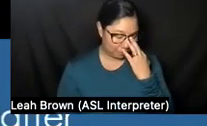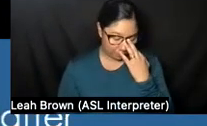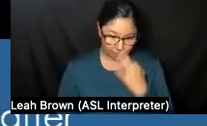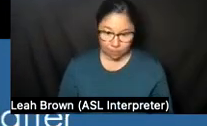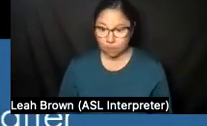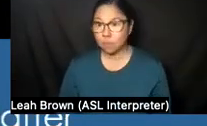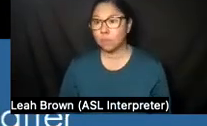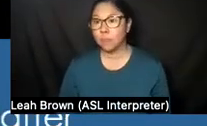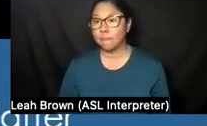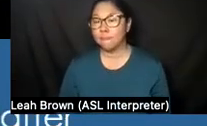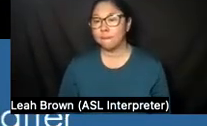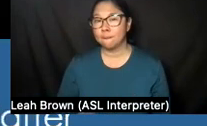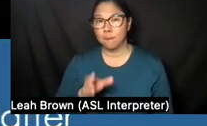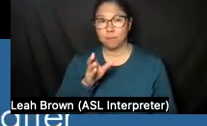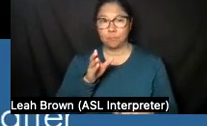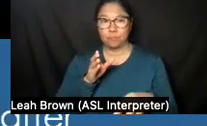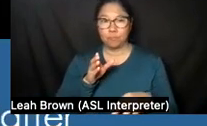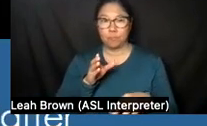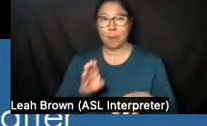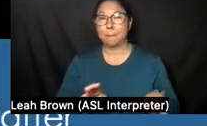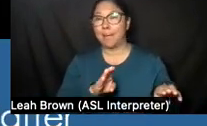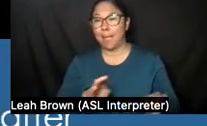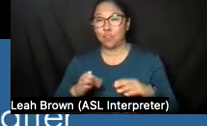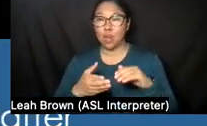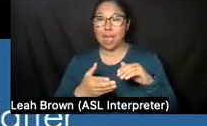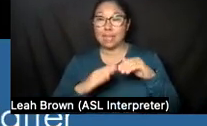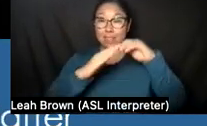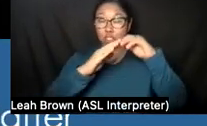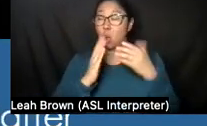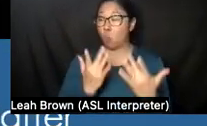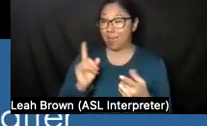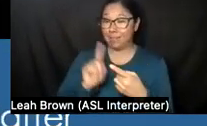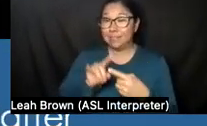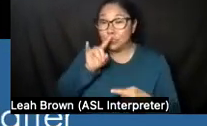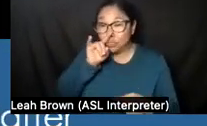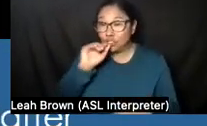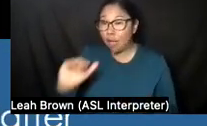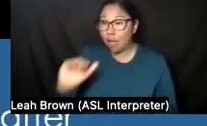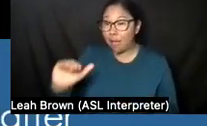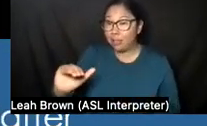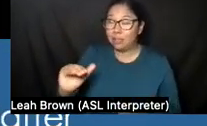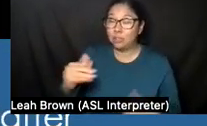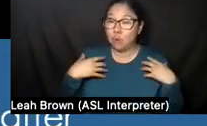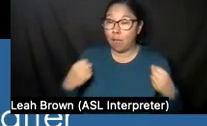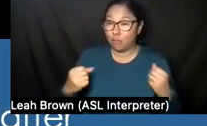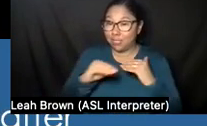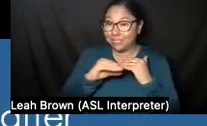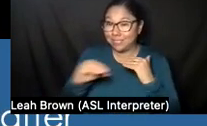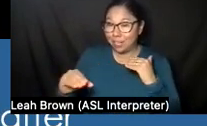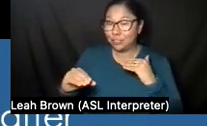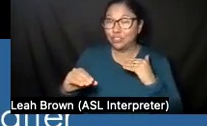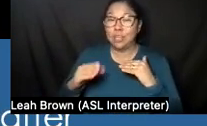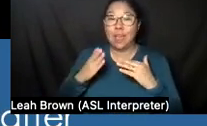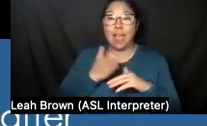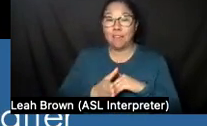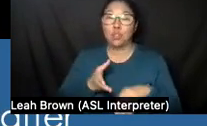So after a behavior escalation, wait until your child is at the recovery stage after post-crisis depletion.